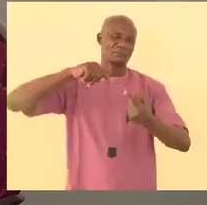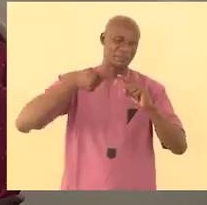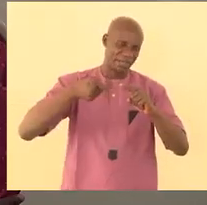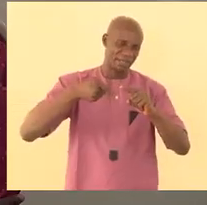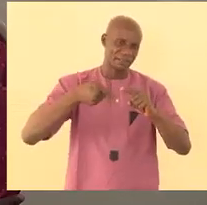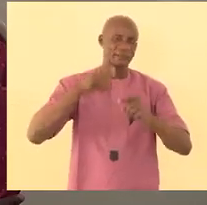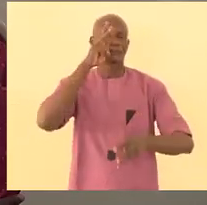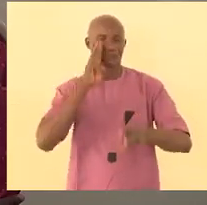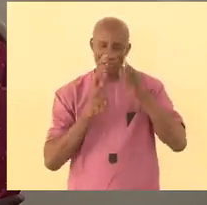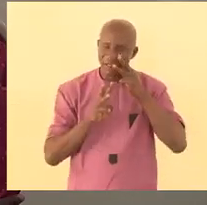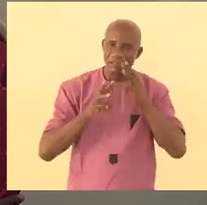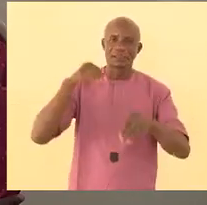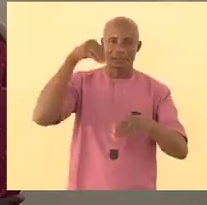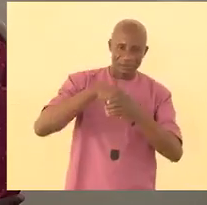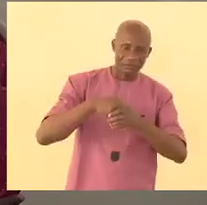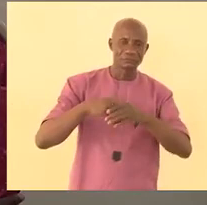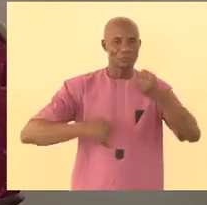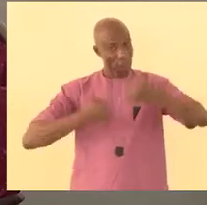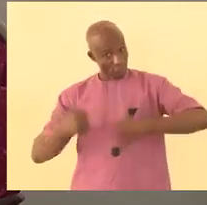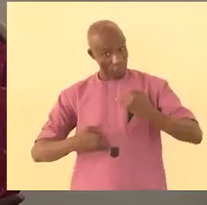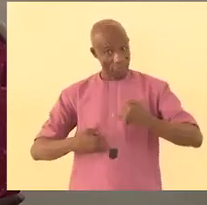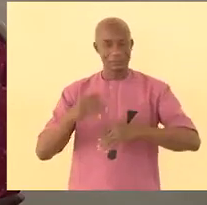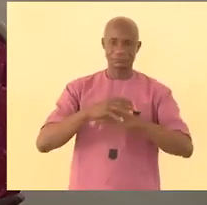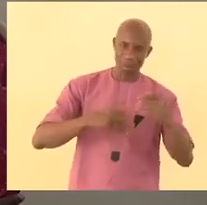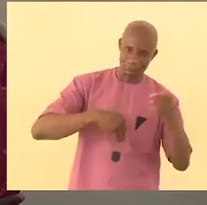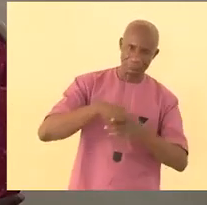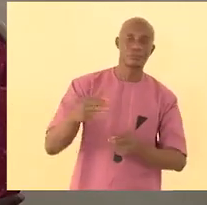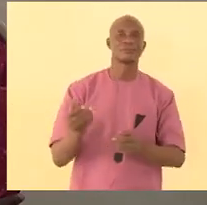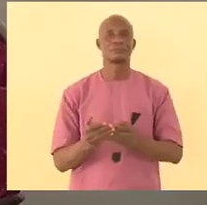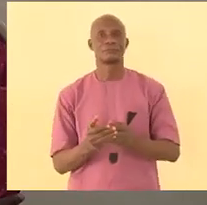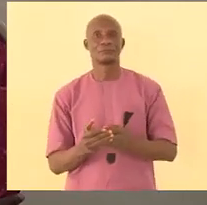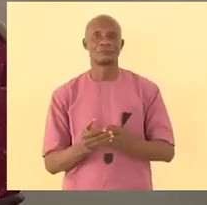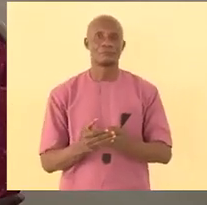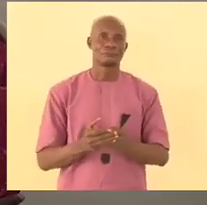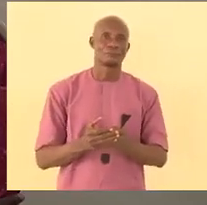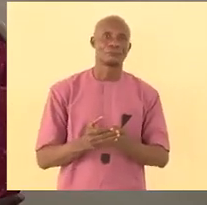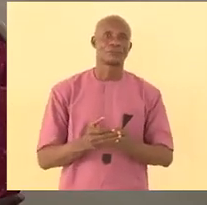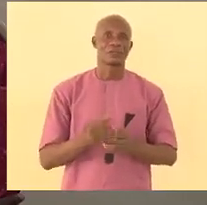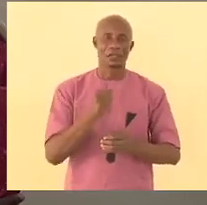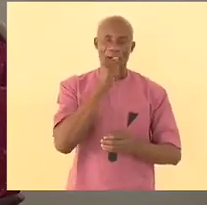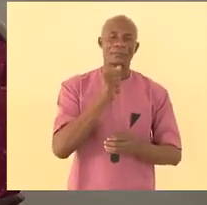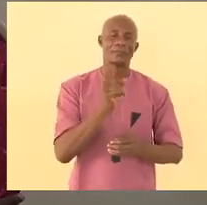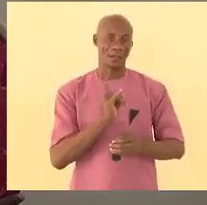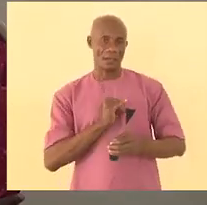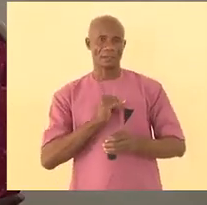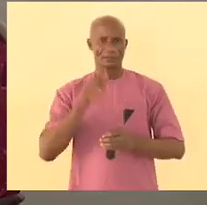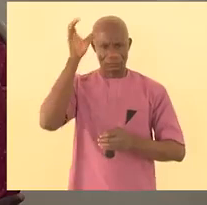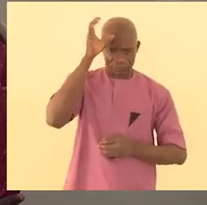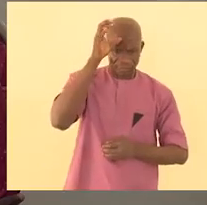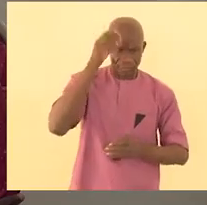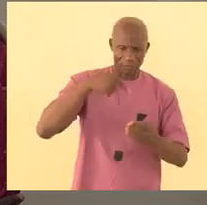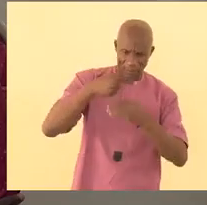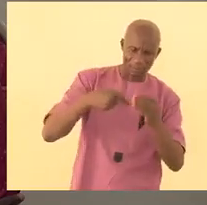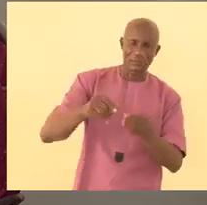in sorrow, in joy, in comfort, what matters is, am I concerned about others around